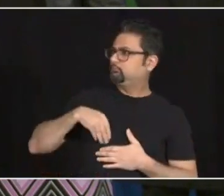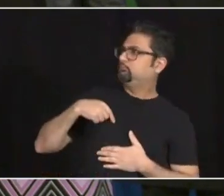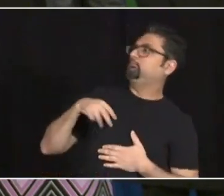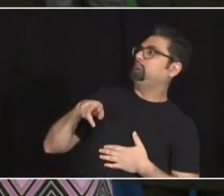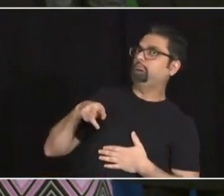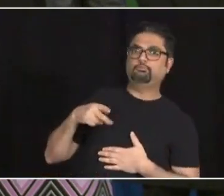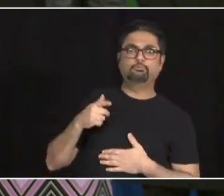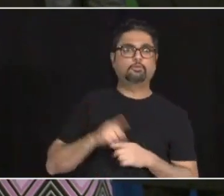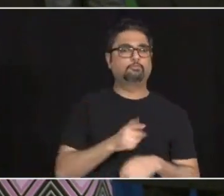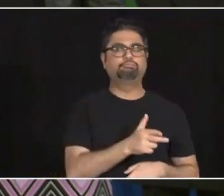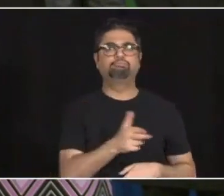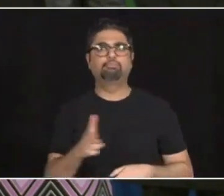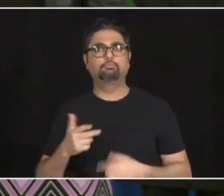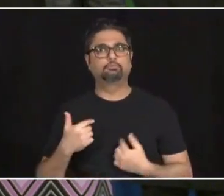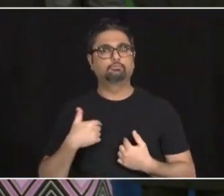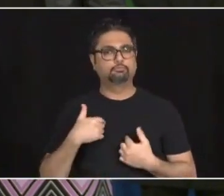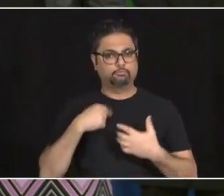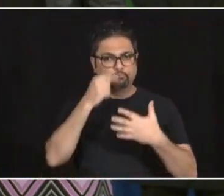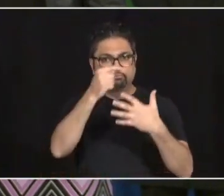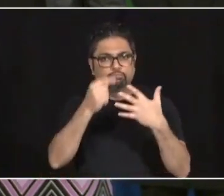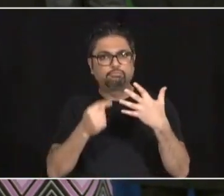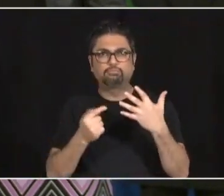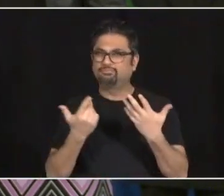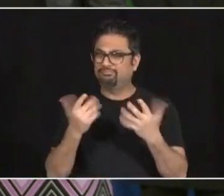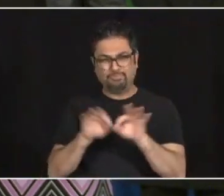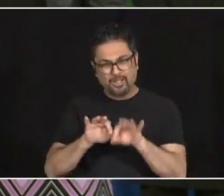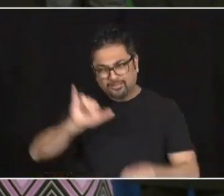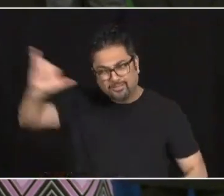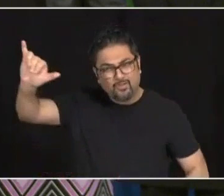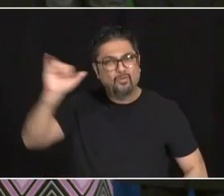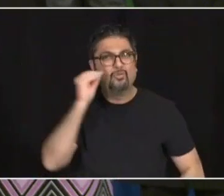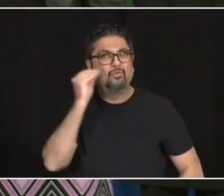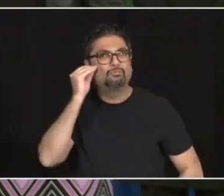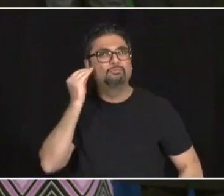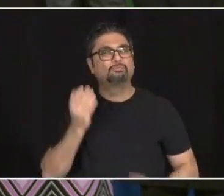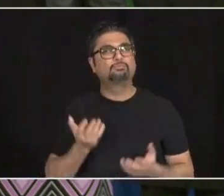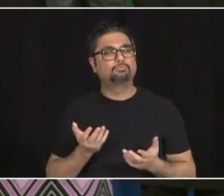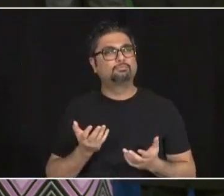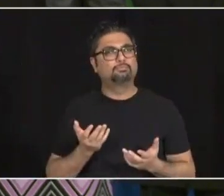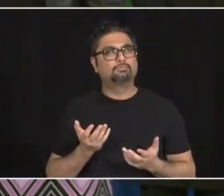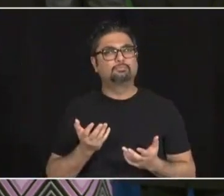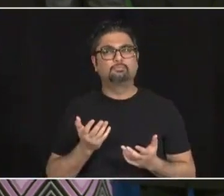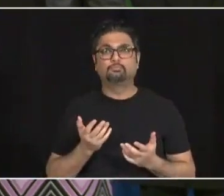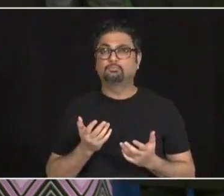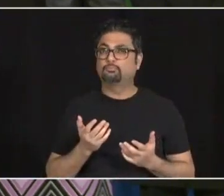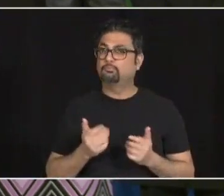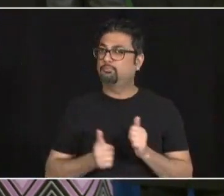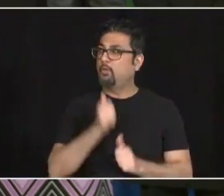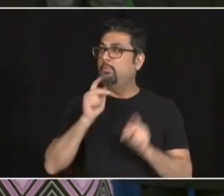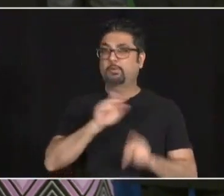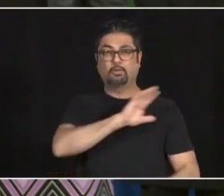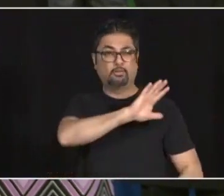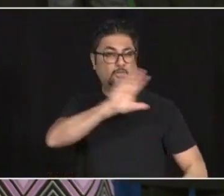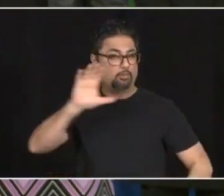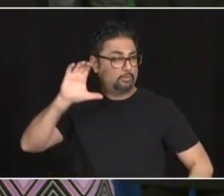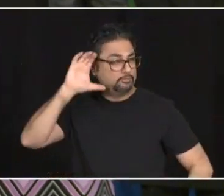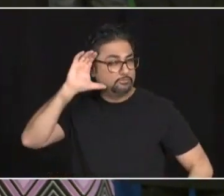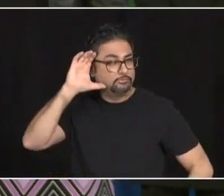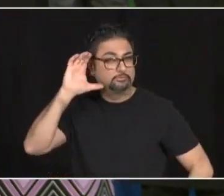simple as that. And again, everyone's listening. Everyone's doing a great job. I've never been more